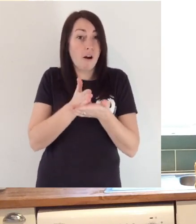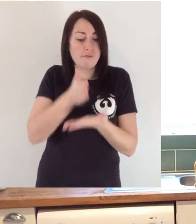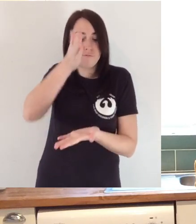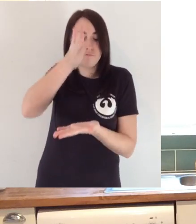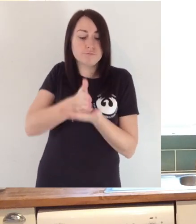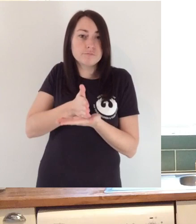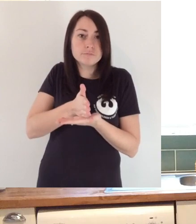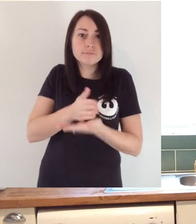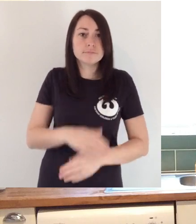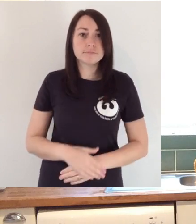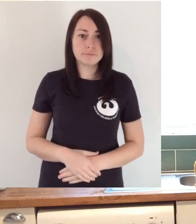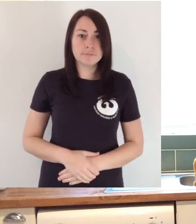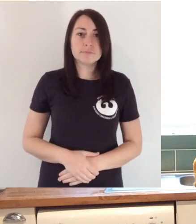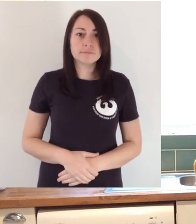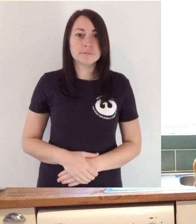half, roughly.